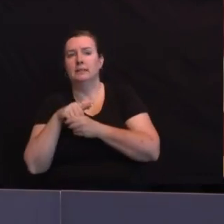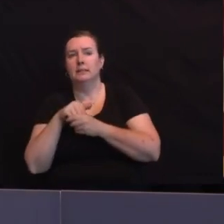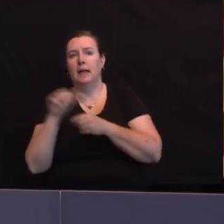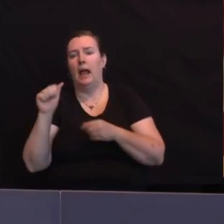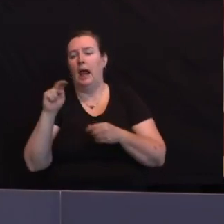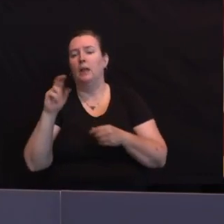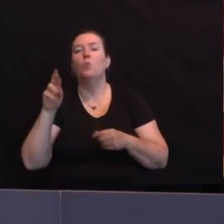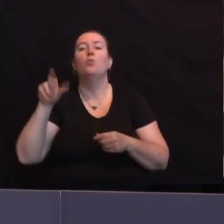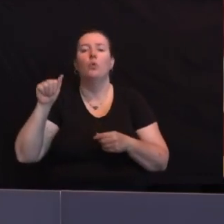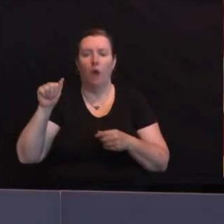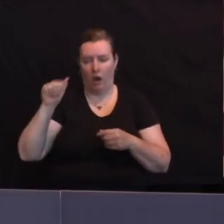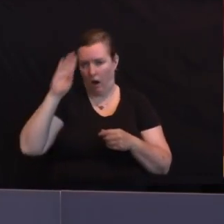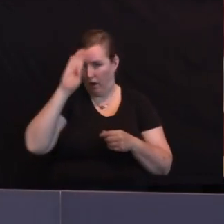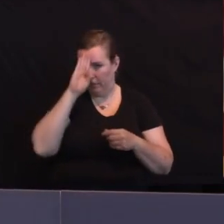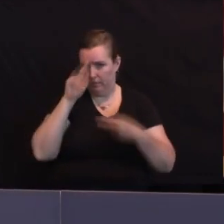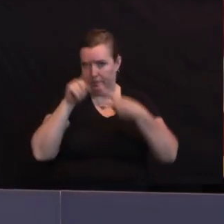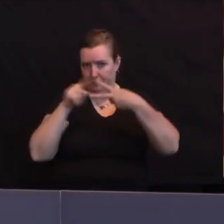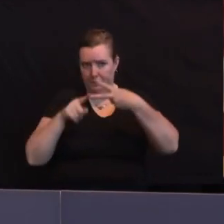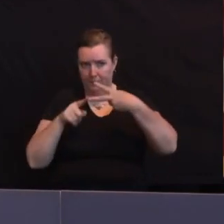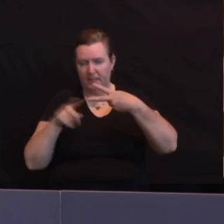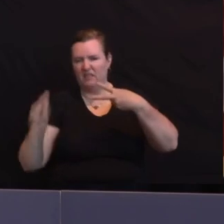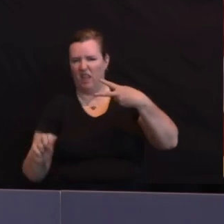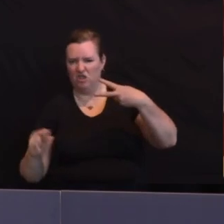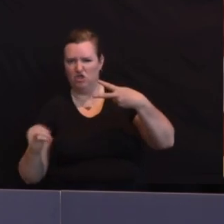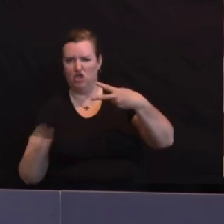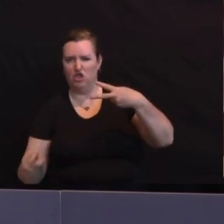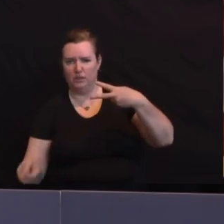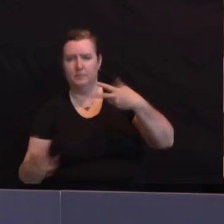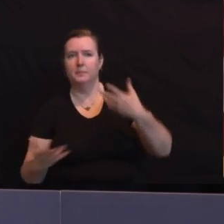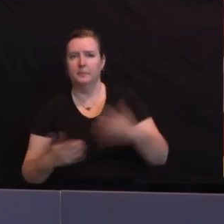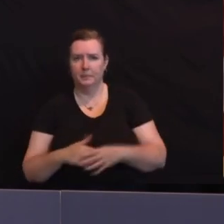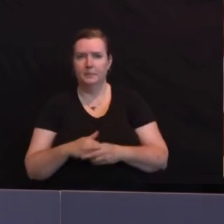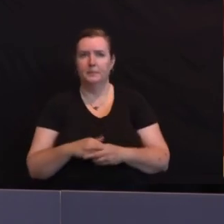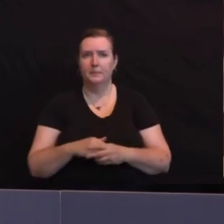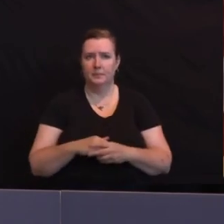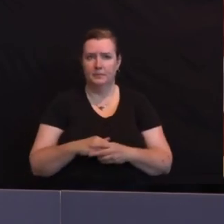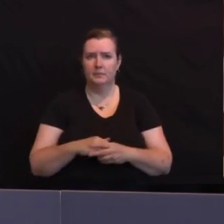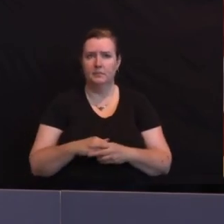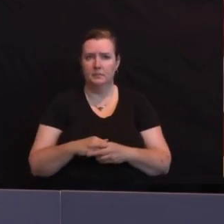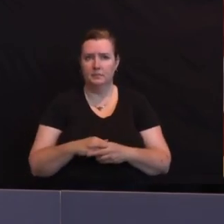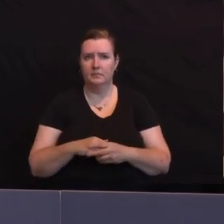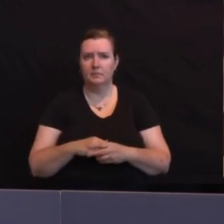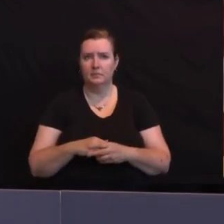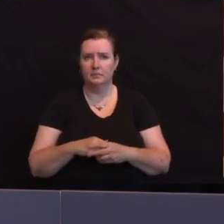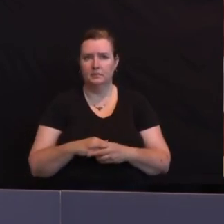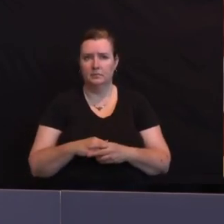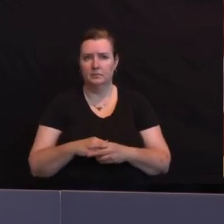have been a total cumulative 222 cases and 13 patient deaths.